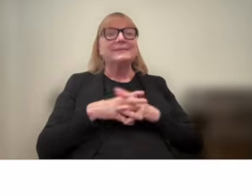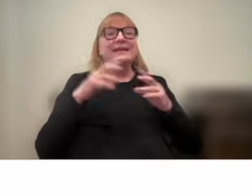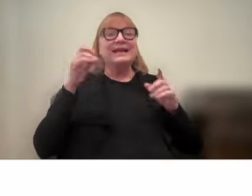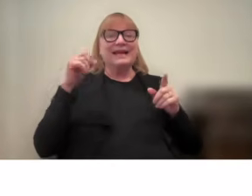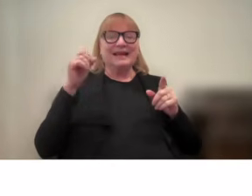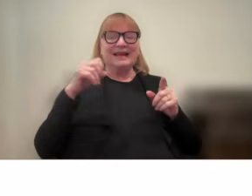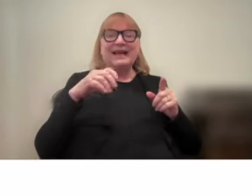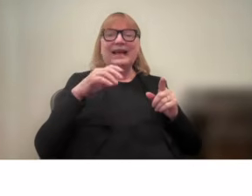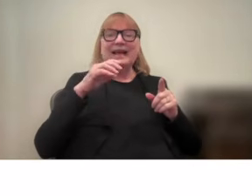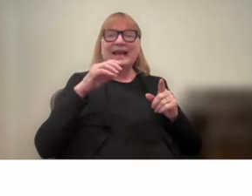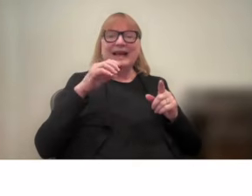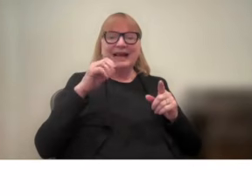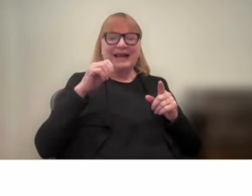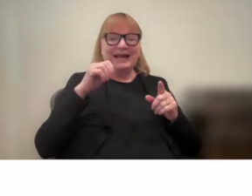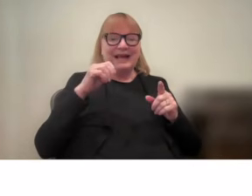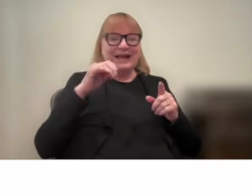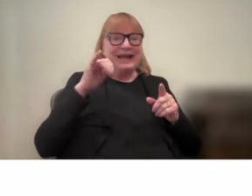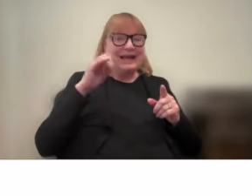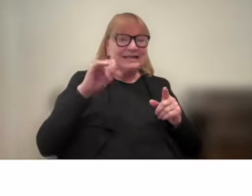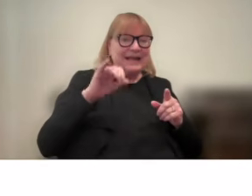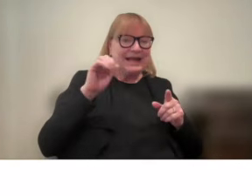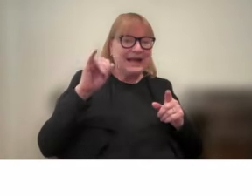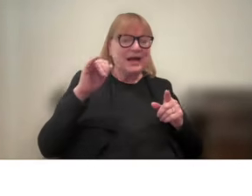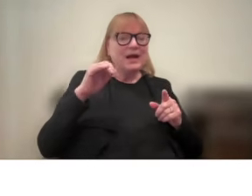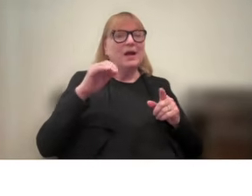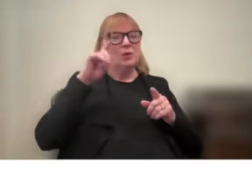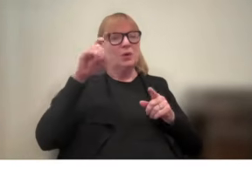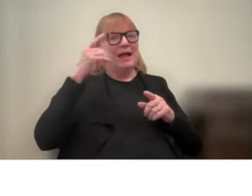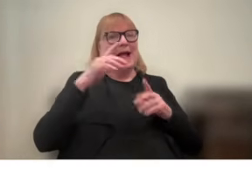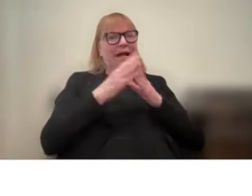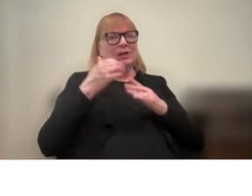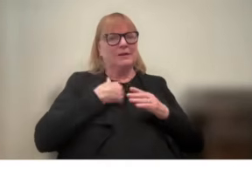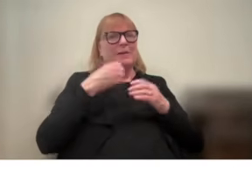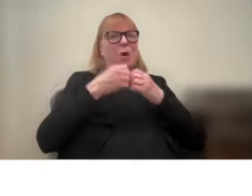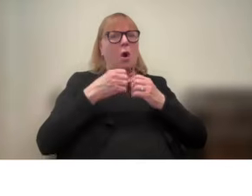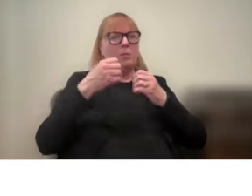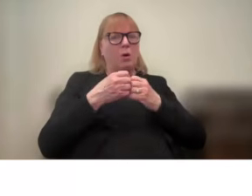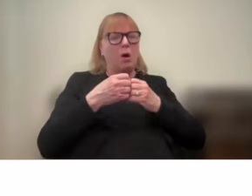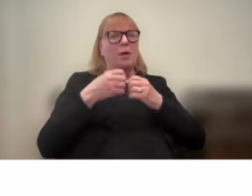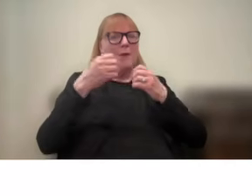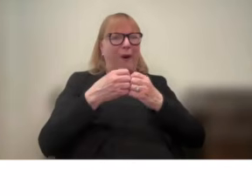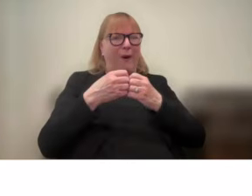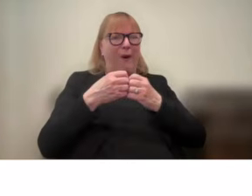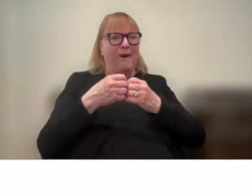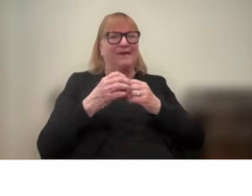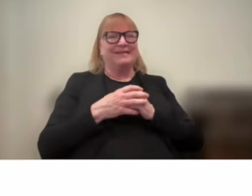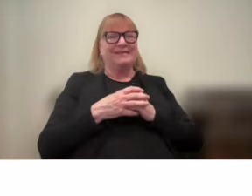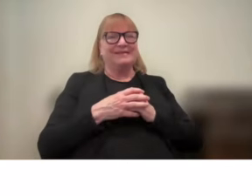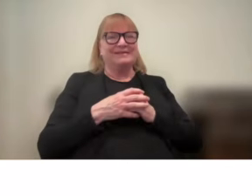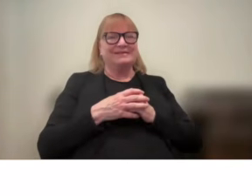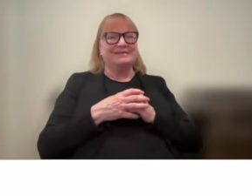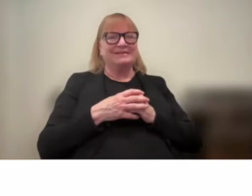Yeah, is it AI? It's a really good question. I think it's a question we're going to have to ask ourselves more and more and more.